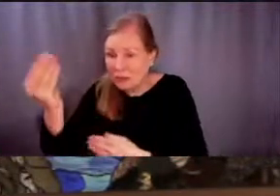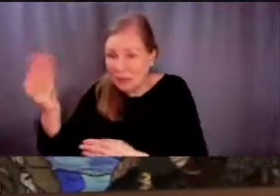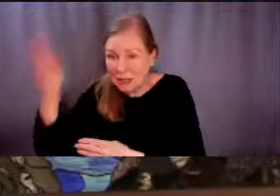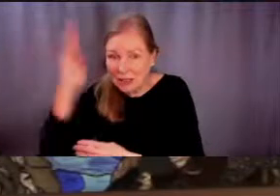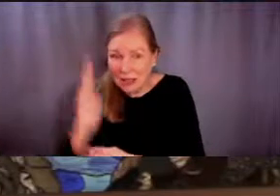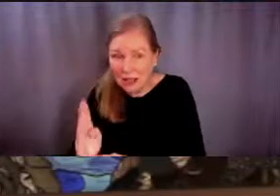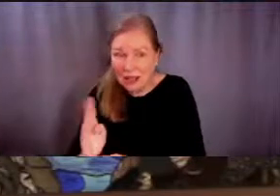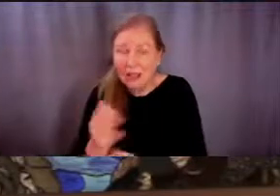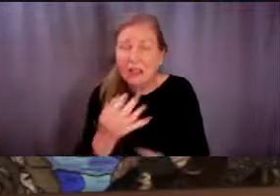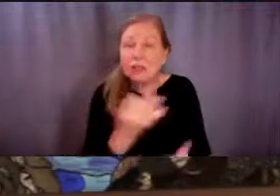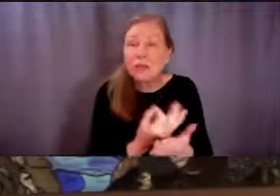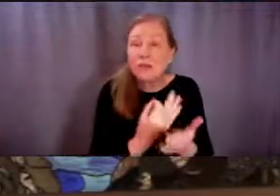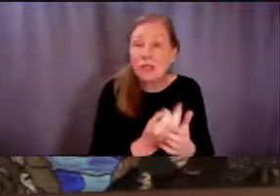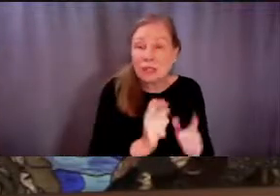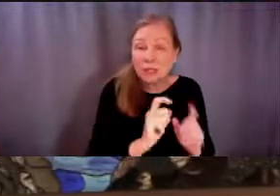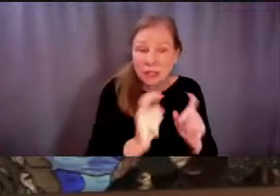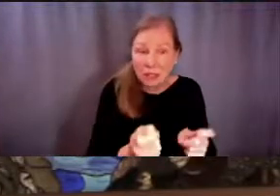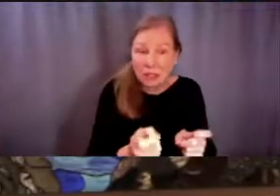to